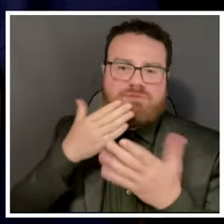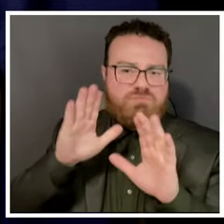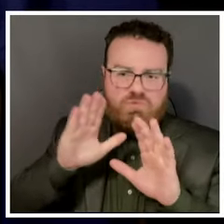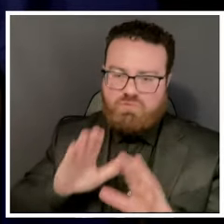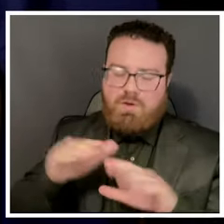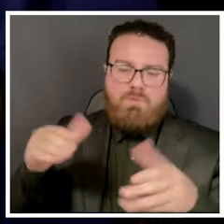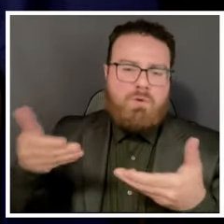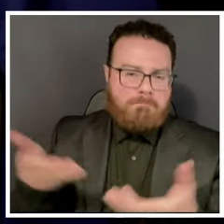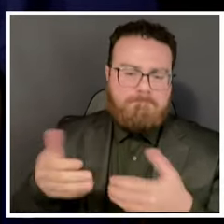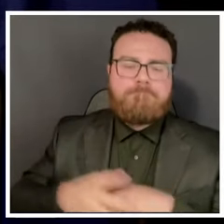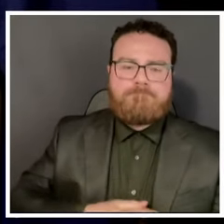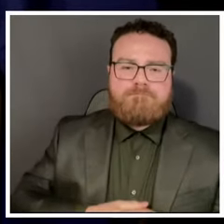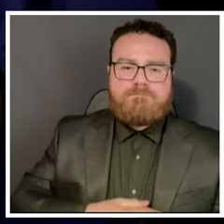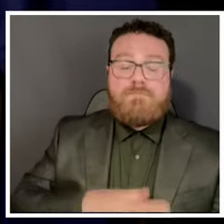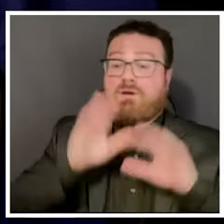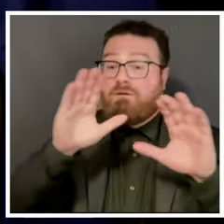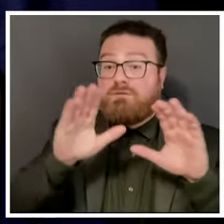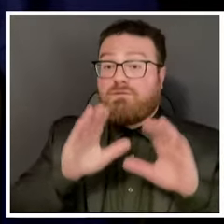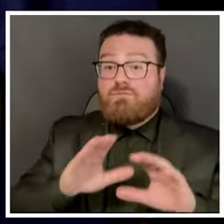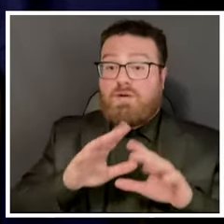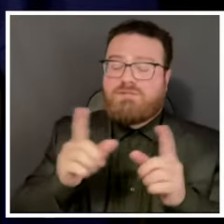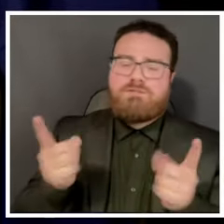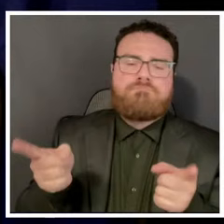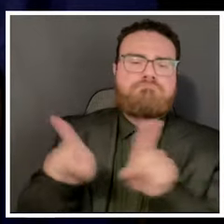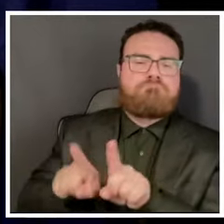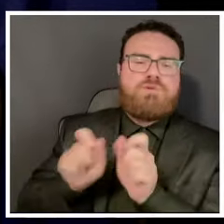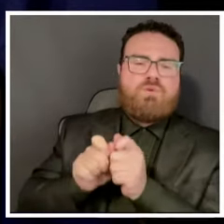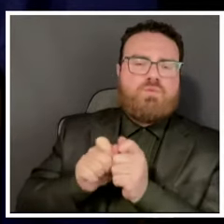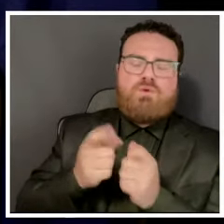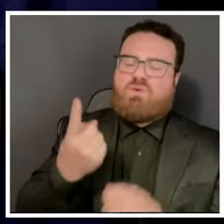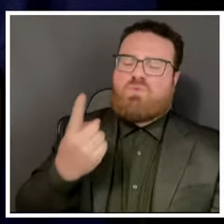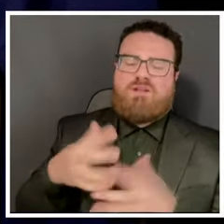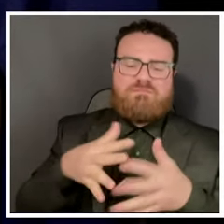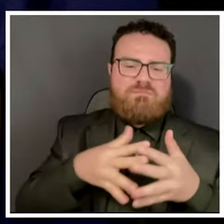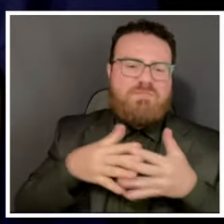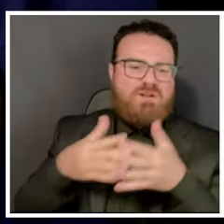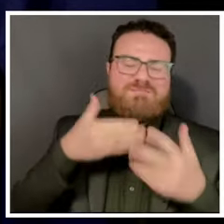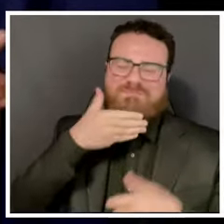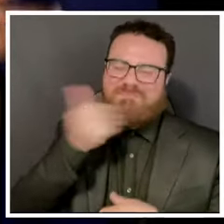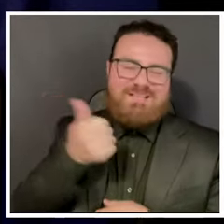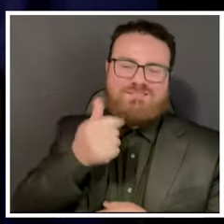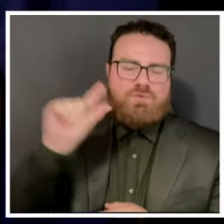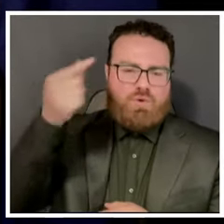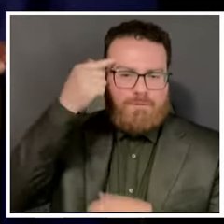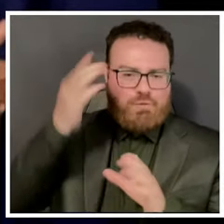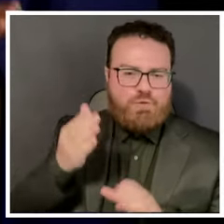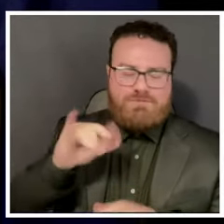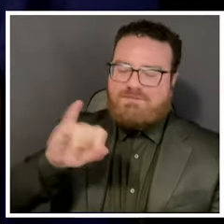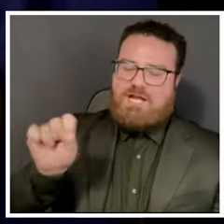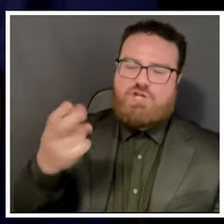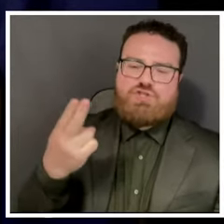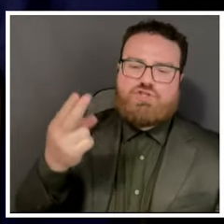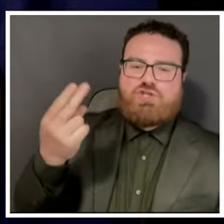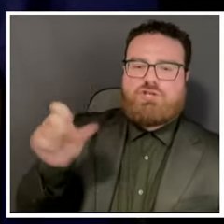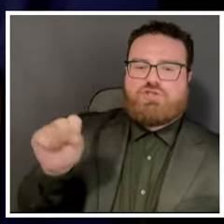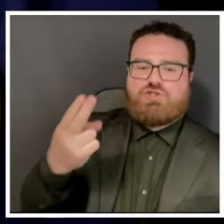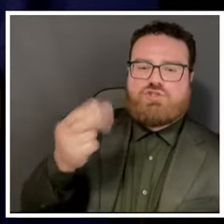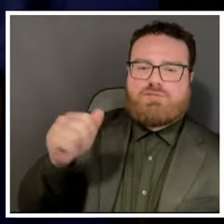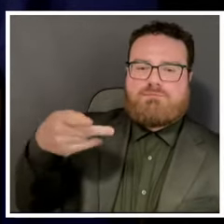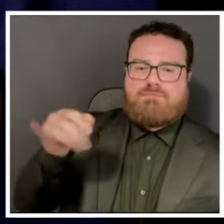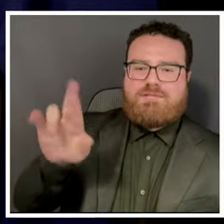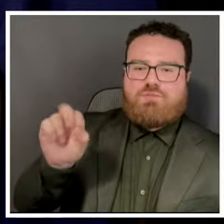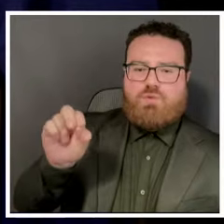one of America's best governors, and I mean that sincerely, Josh Shapiro. He's the best. Think about that. Get up.